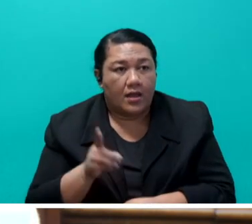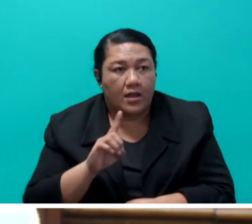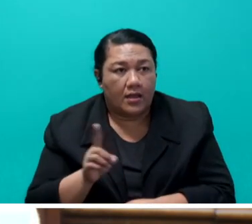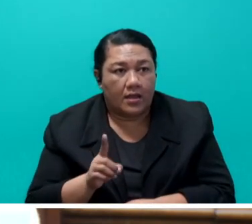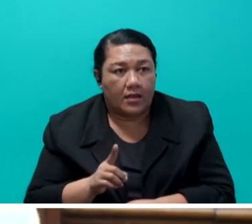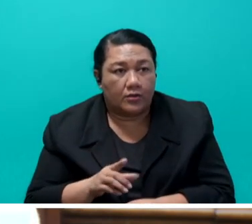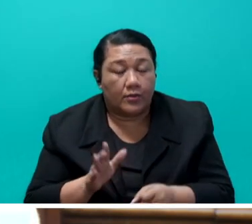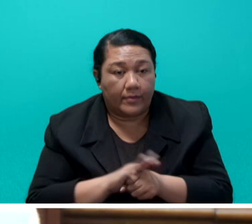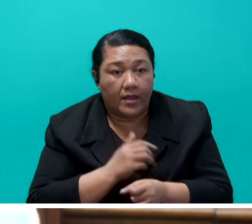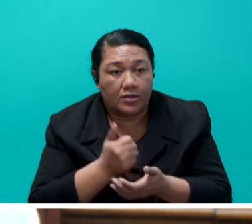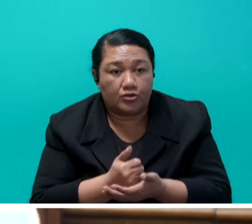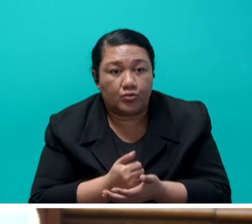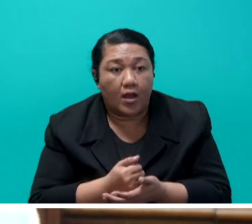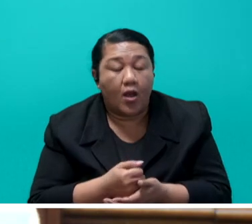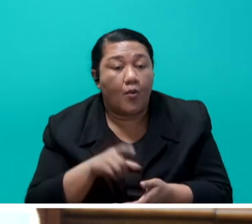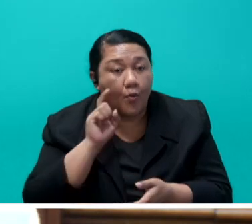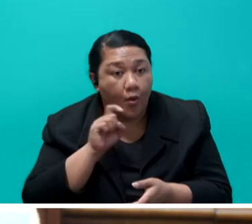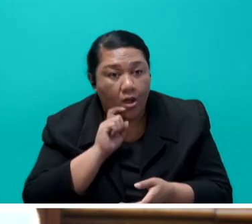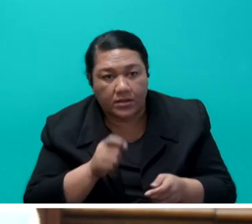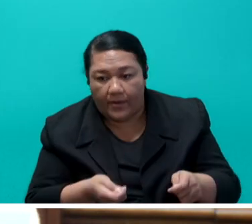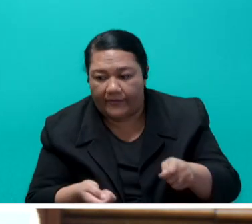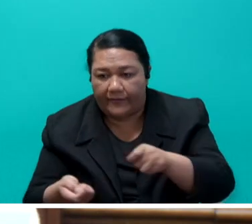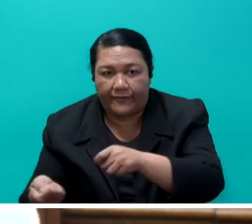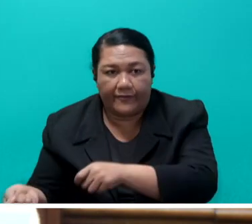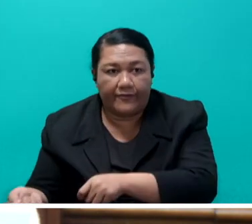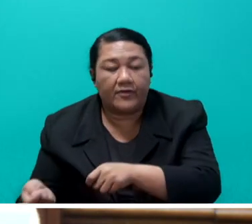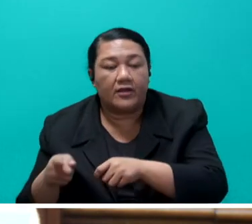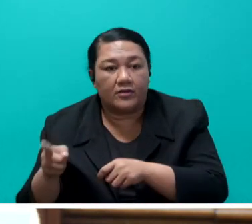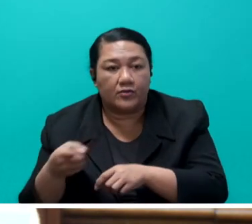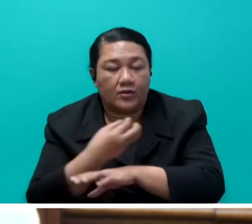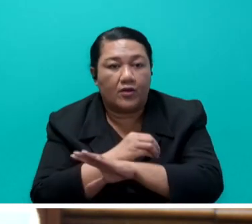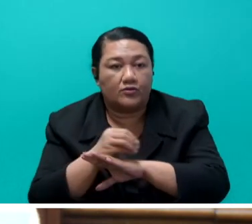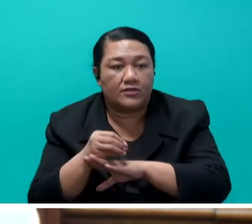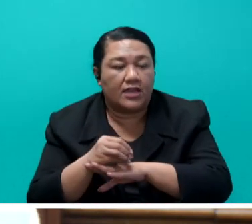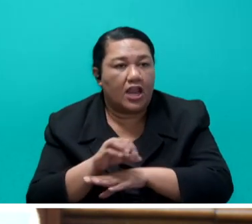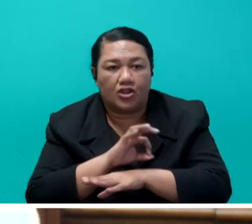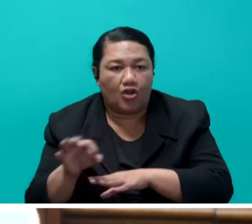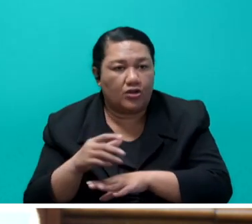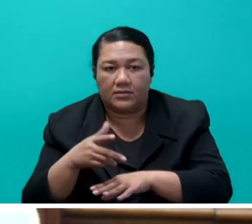treated water into the ocean without causing widespread harm.